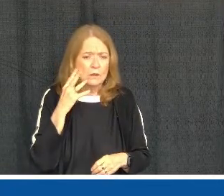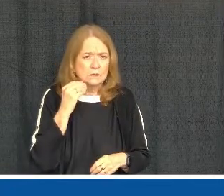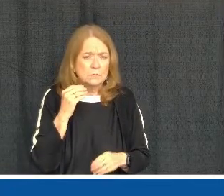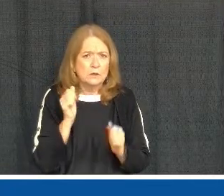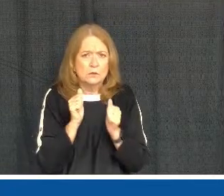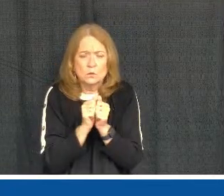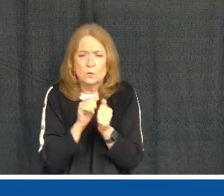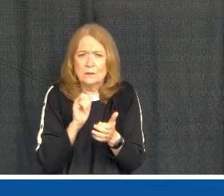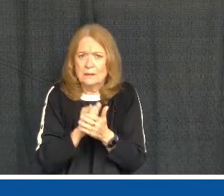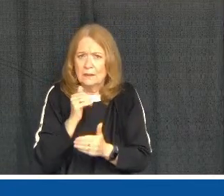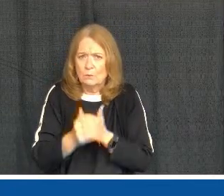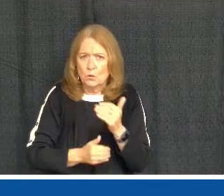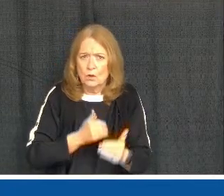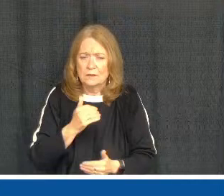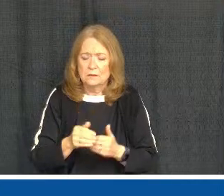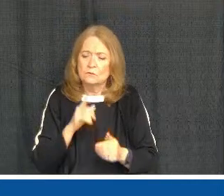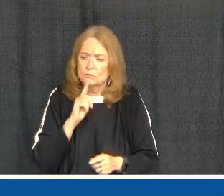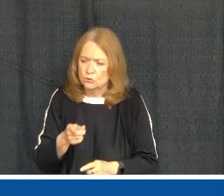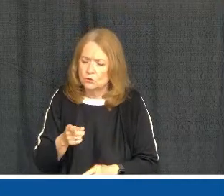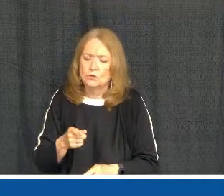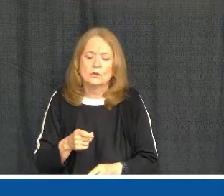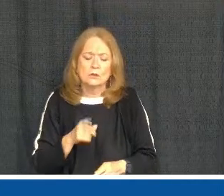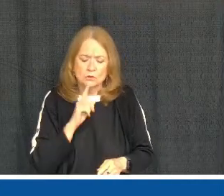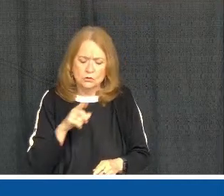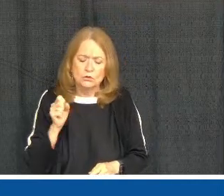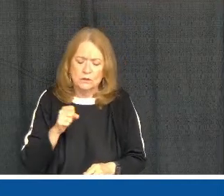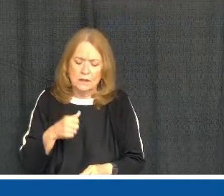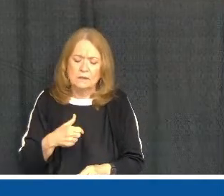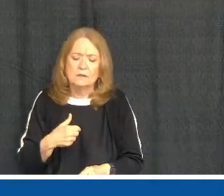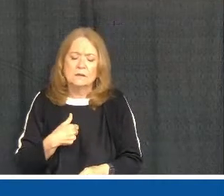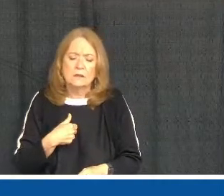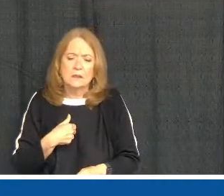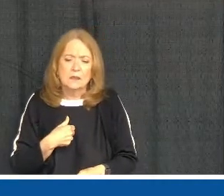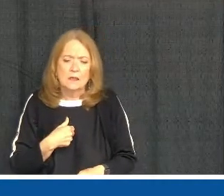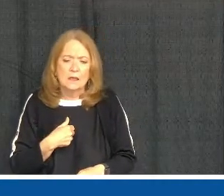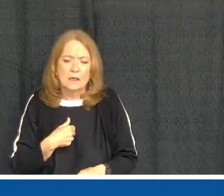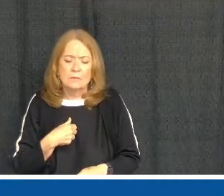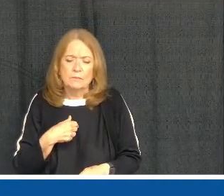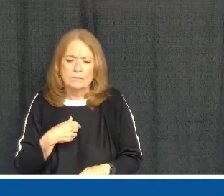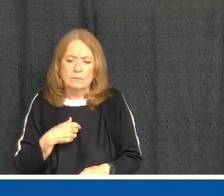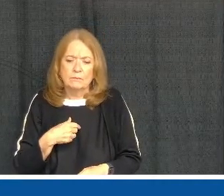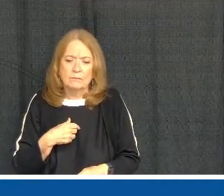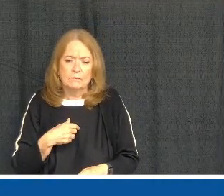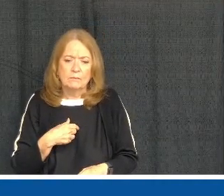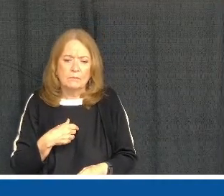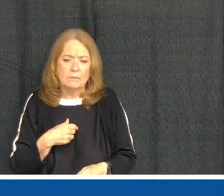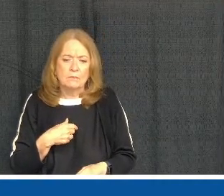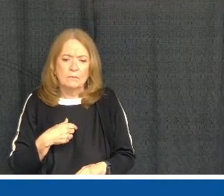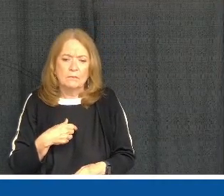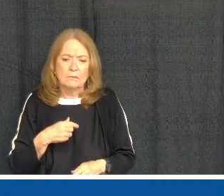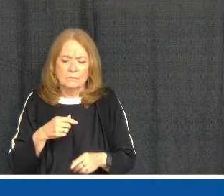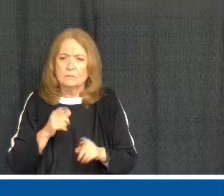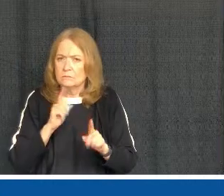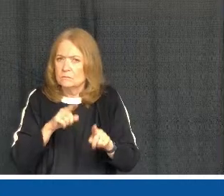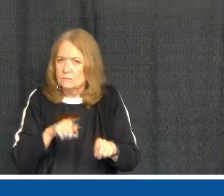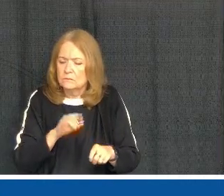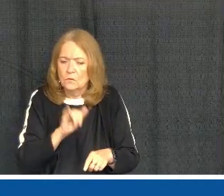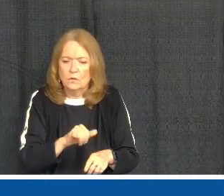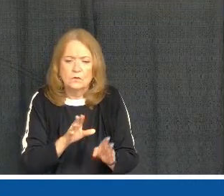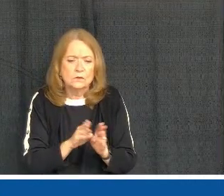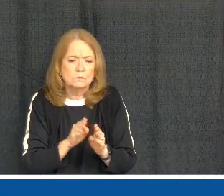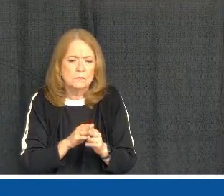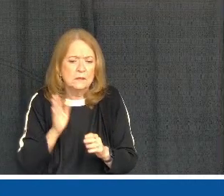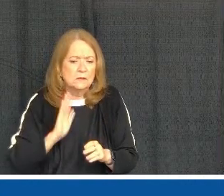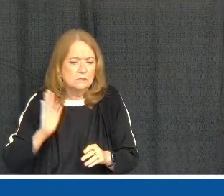with that process and Sure. for the department? Yeah, so I think commonly, the codes enforcement employee that goes to those meetings, say 2